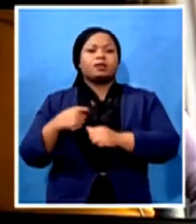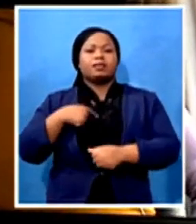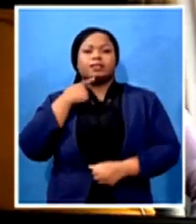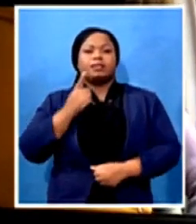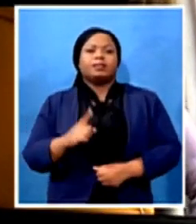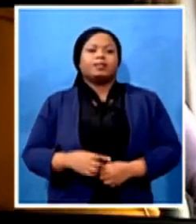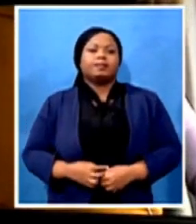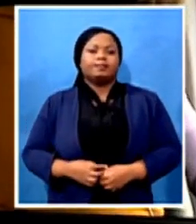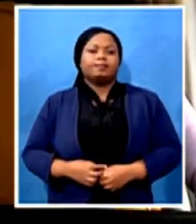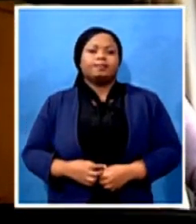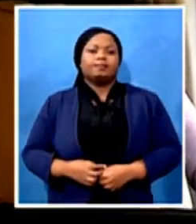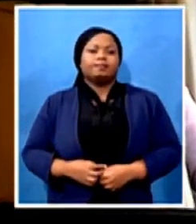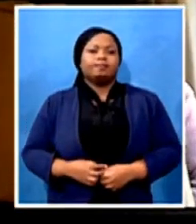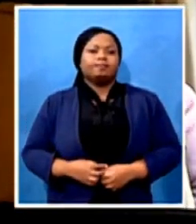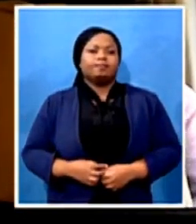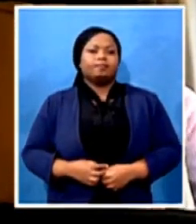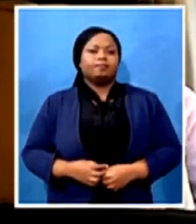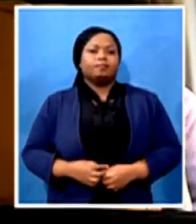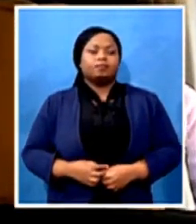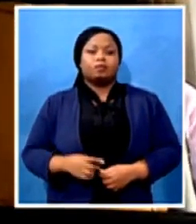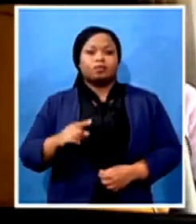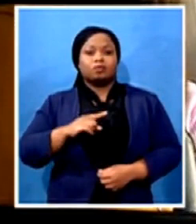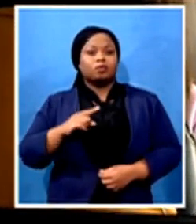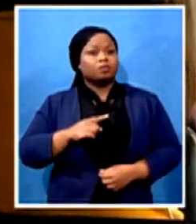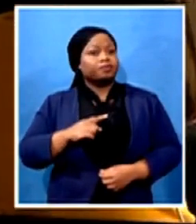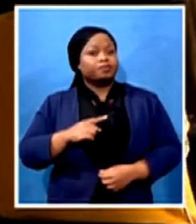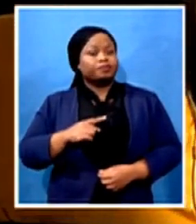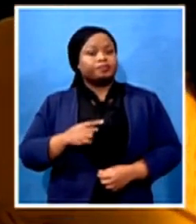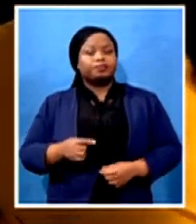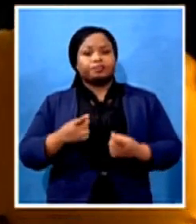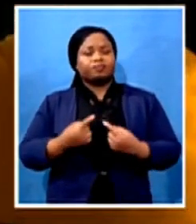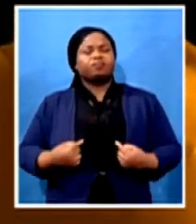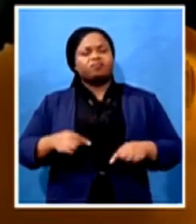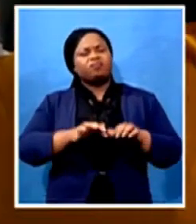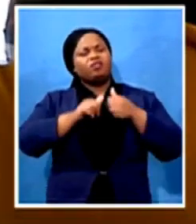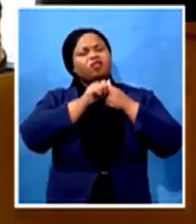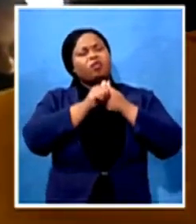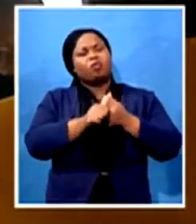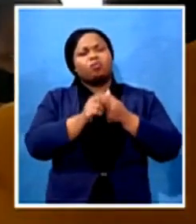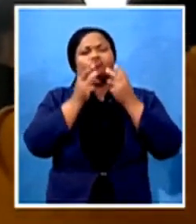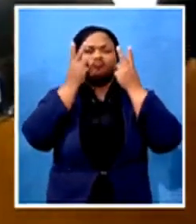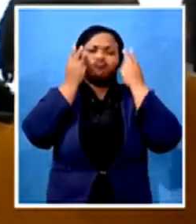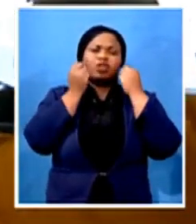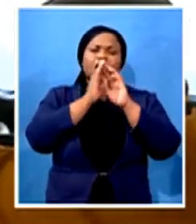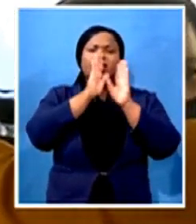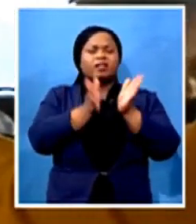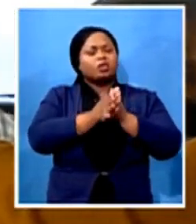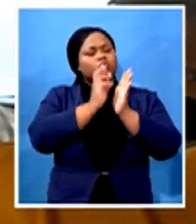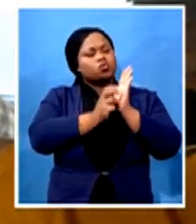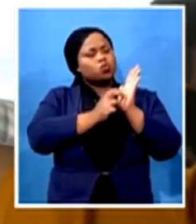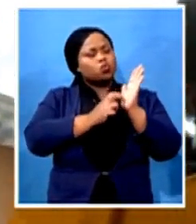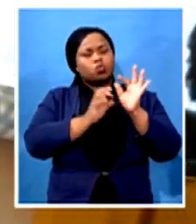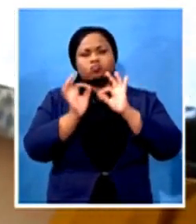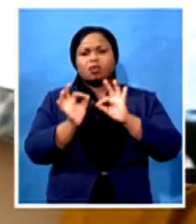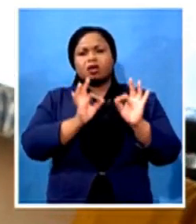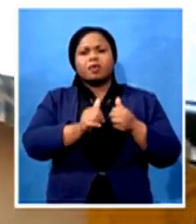We have been compliant all along with the regulations of COVID-19, with even others that